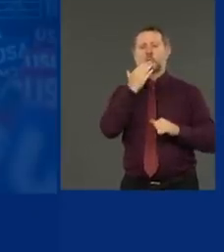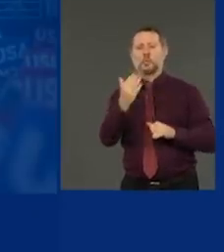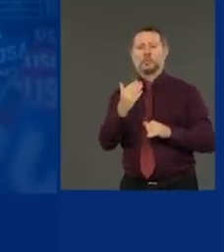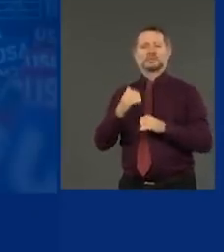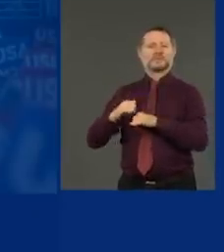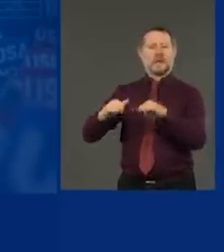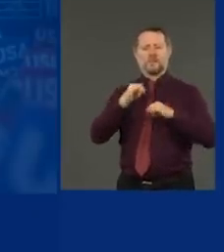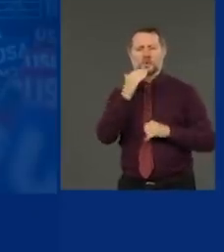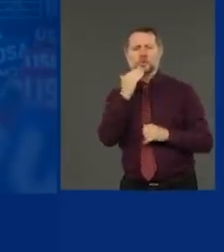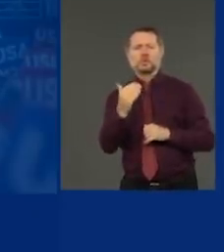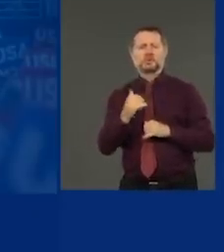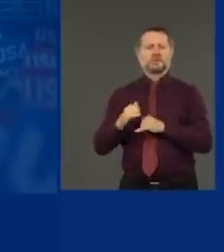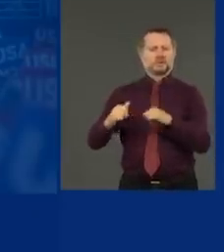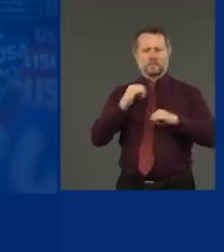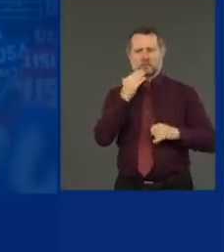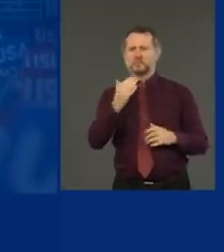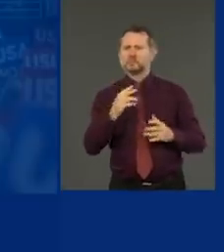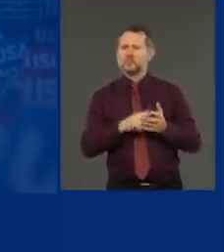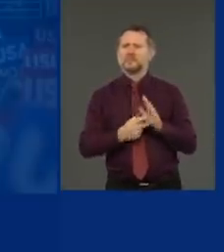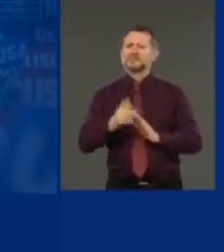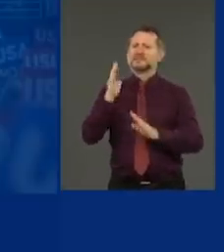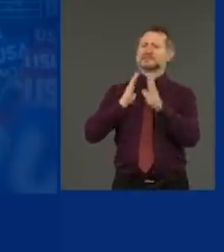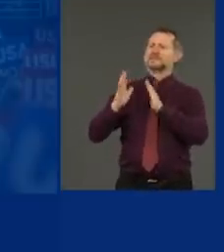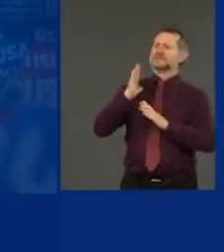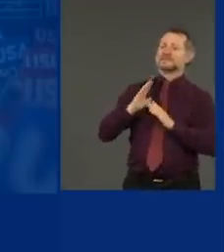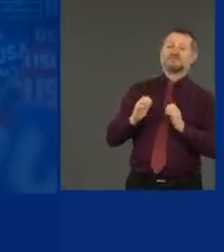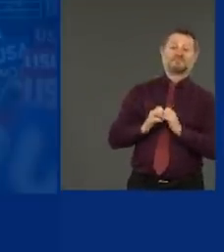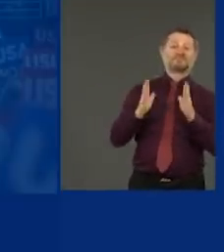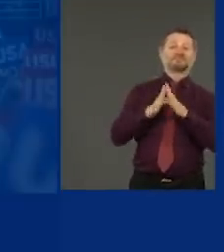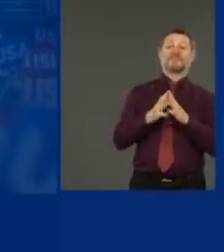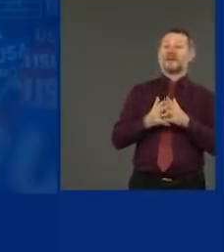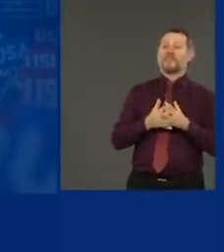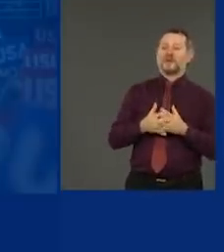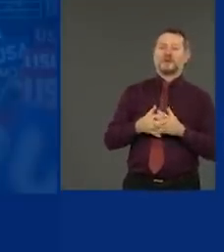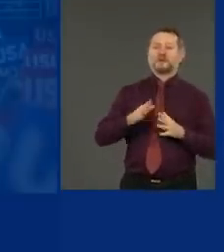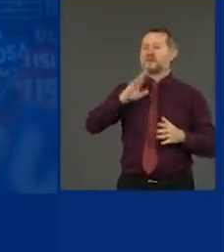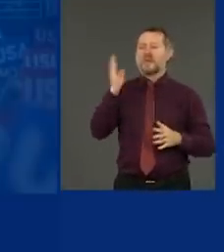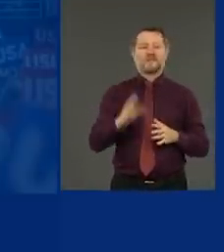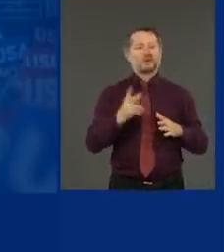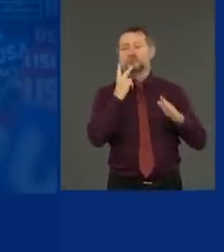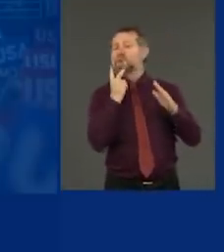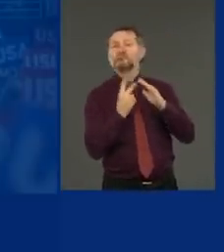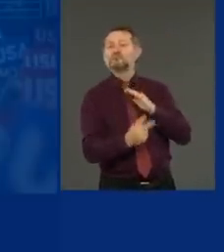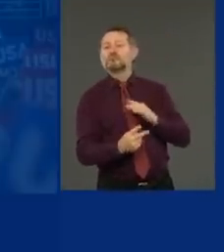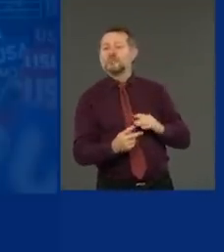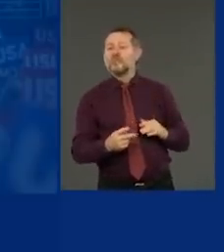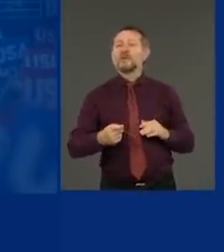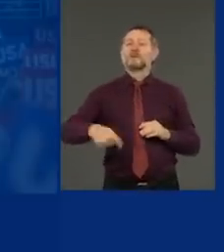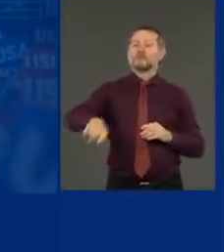founding fathers didn't anticipate was people not acting in the common good.